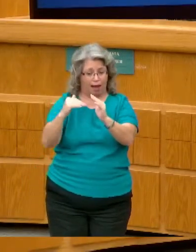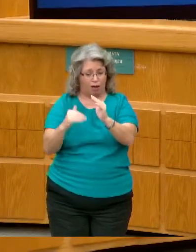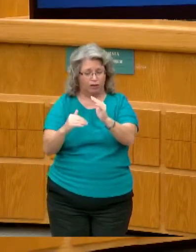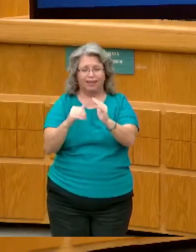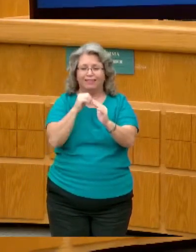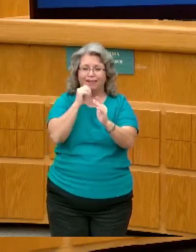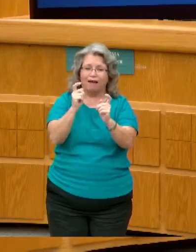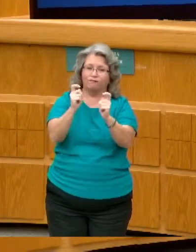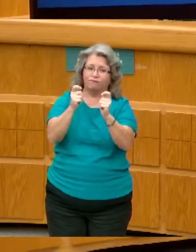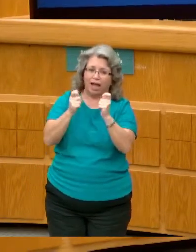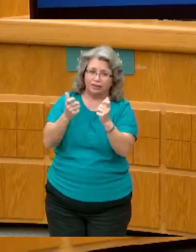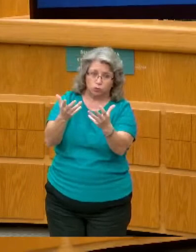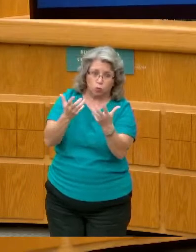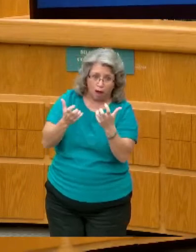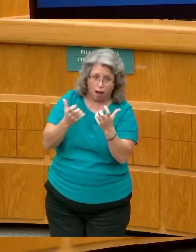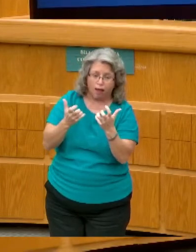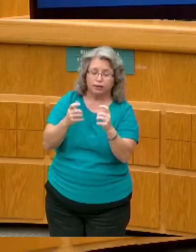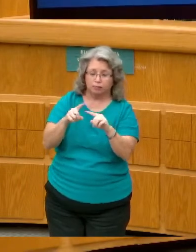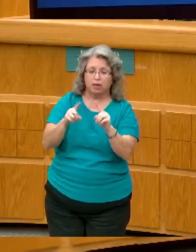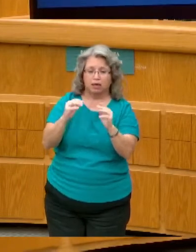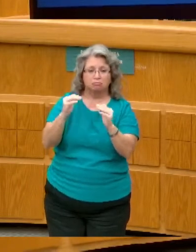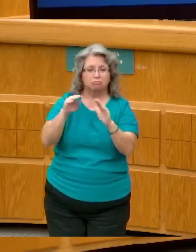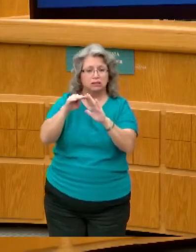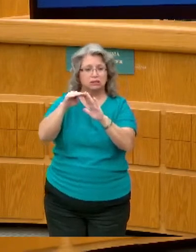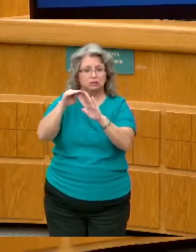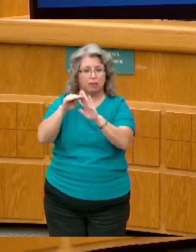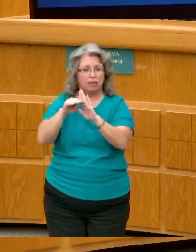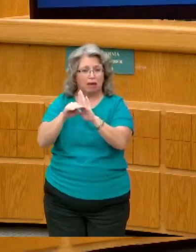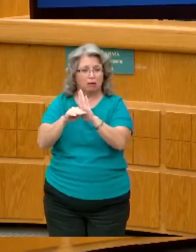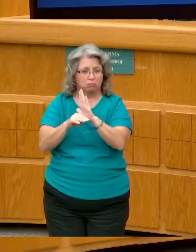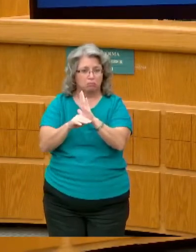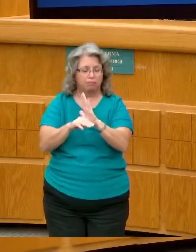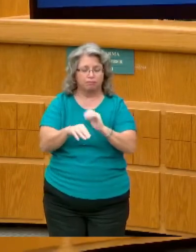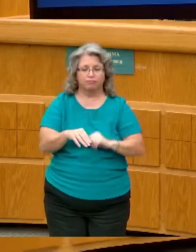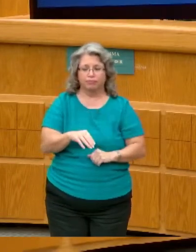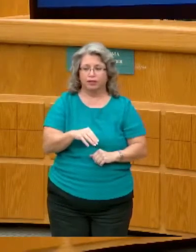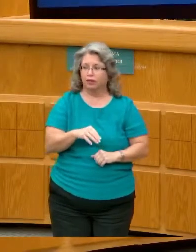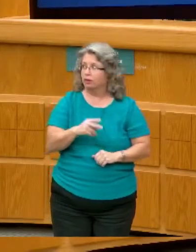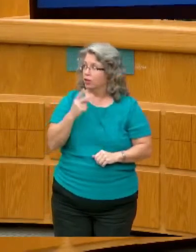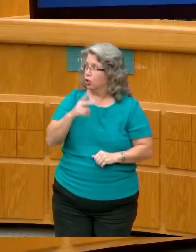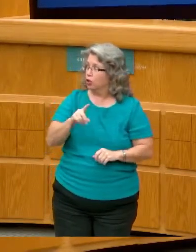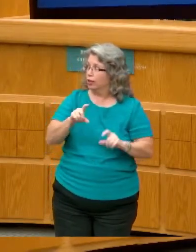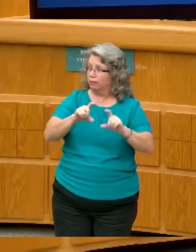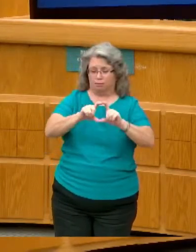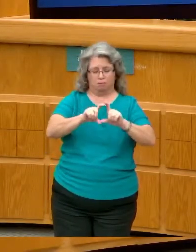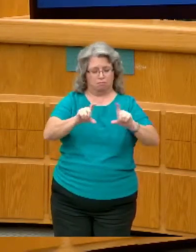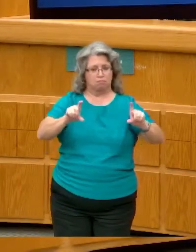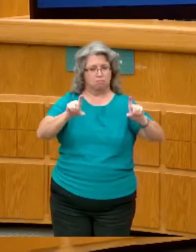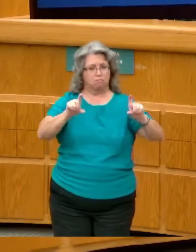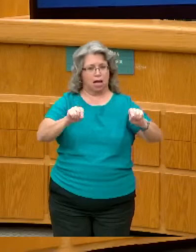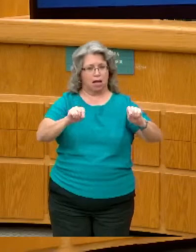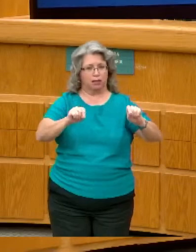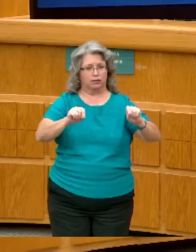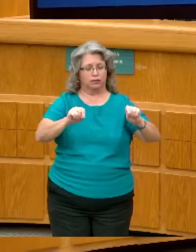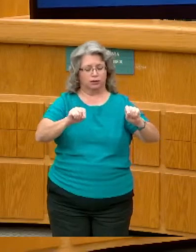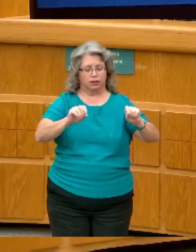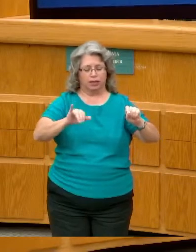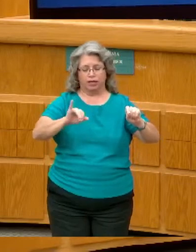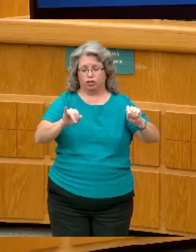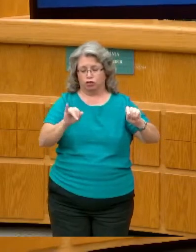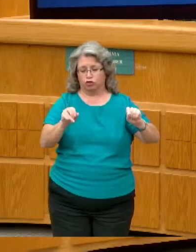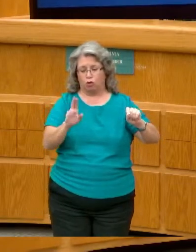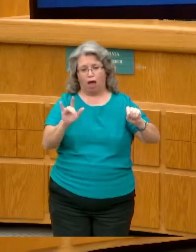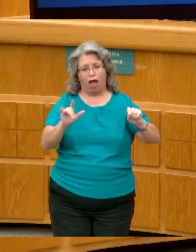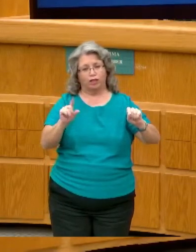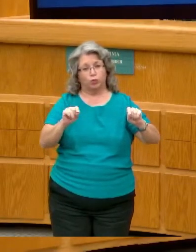down, but it is coming down. If you look at the bottom box, that basically shows you in July of 2020 when we